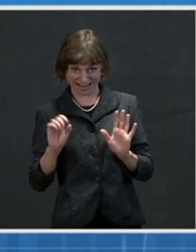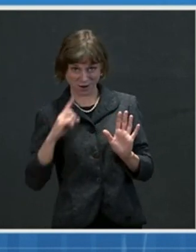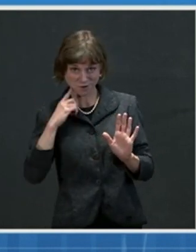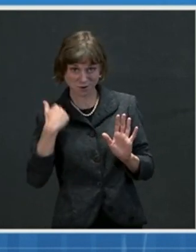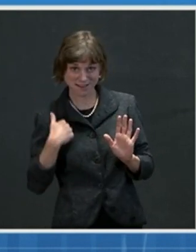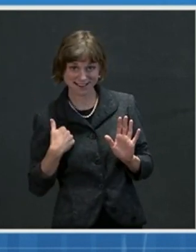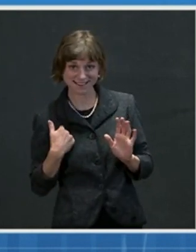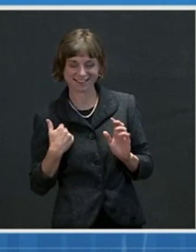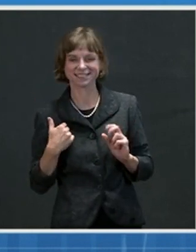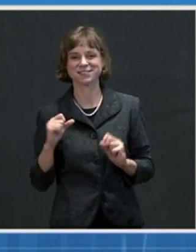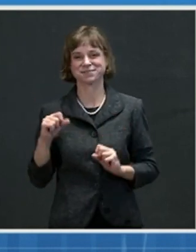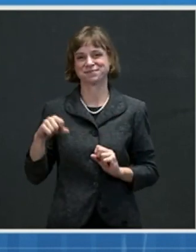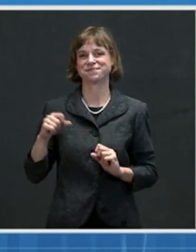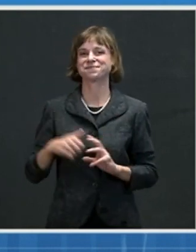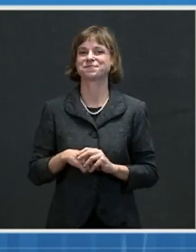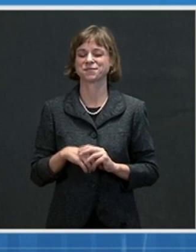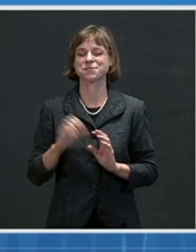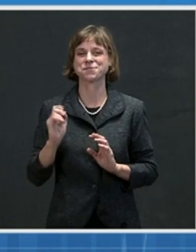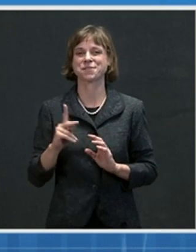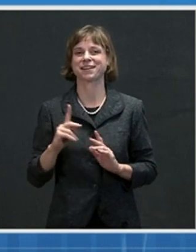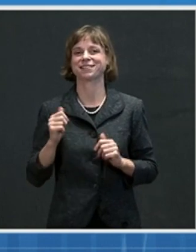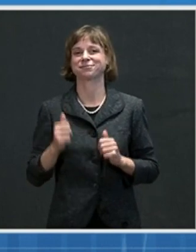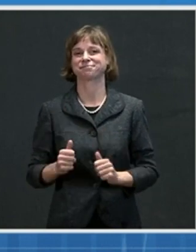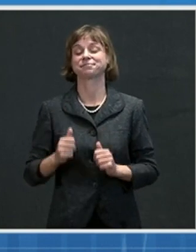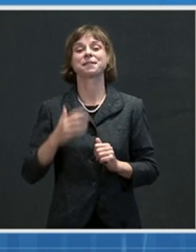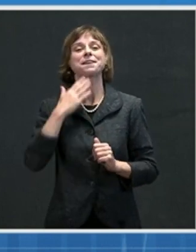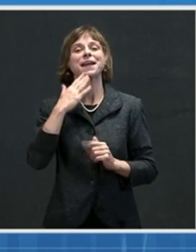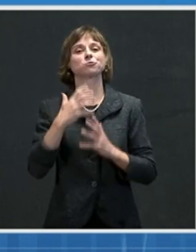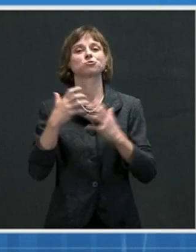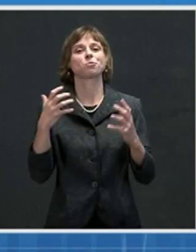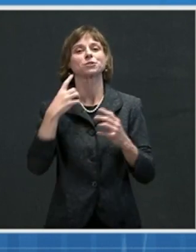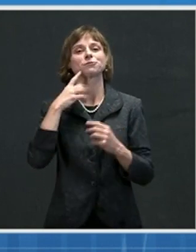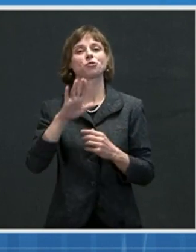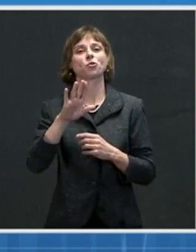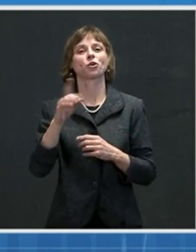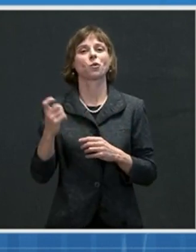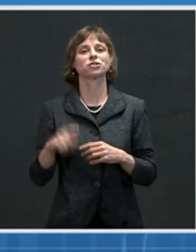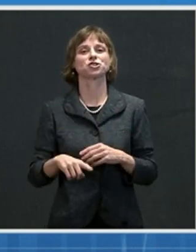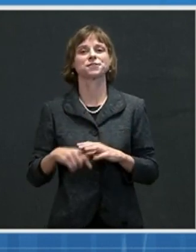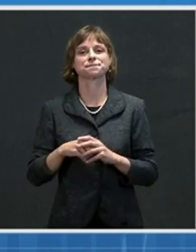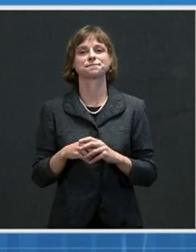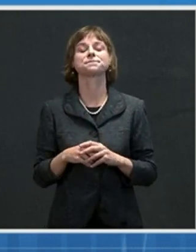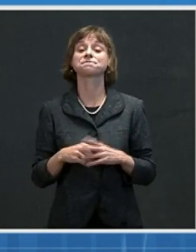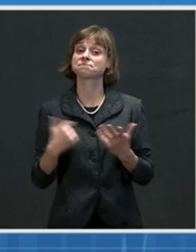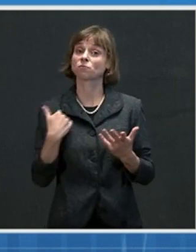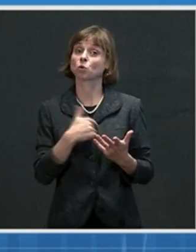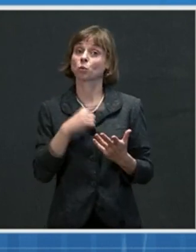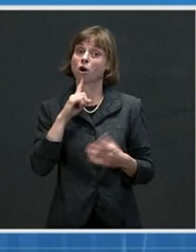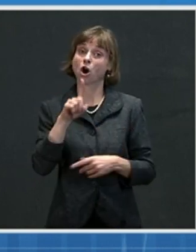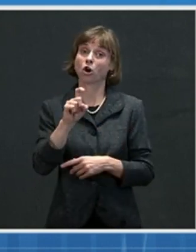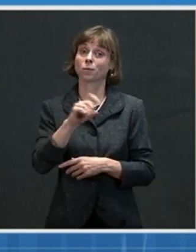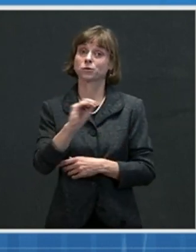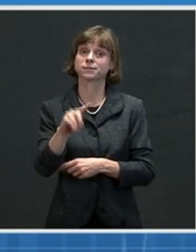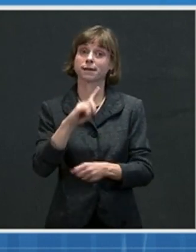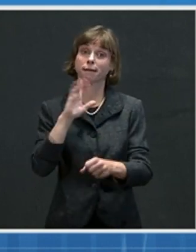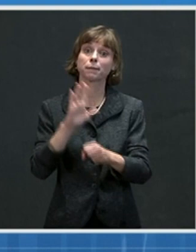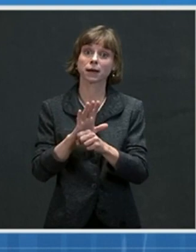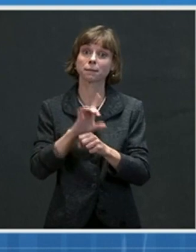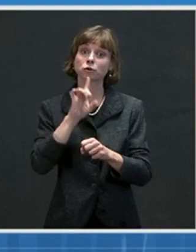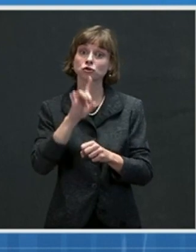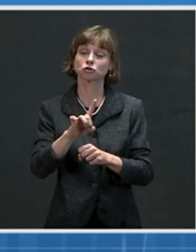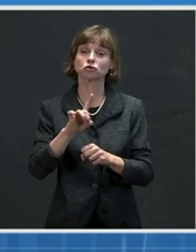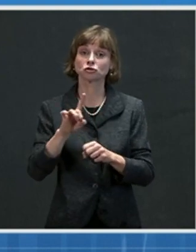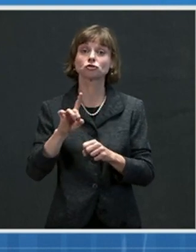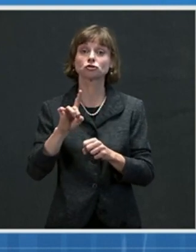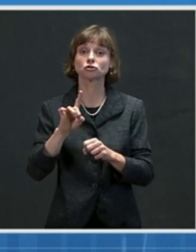me? Yes. Yes. Okay, great. Thank you so much for the question. You know, we are 100% committed to making sure that there is equitable